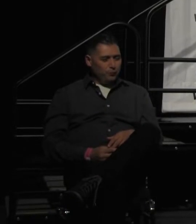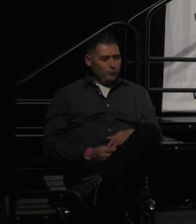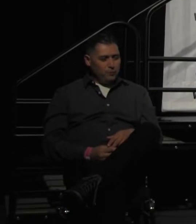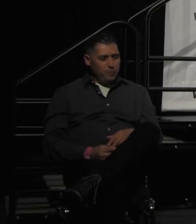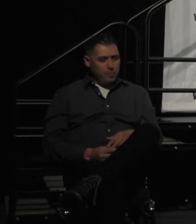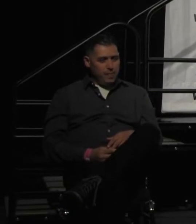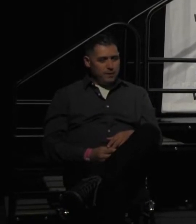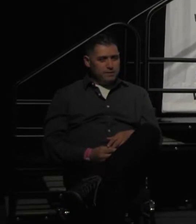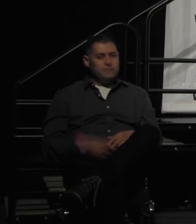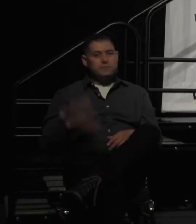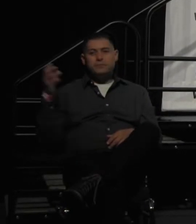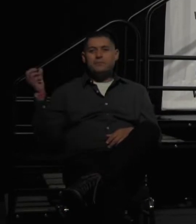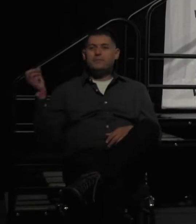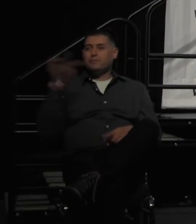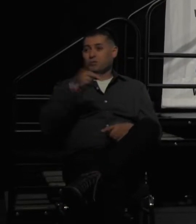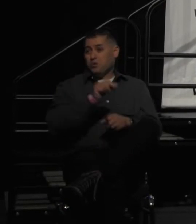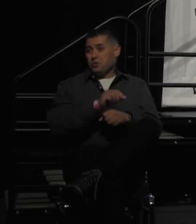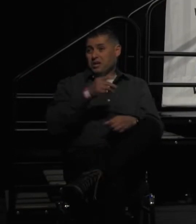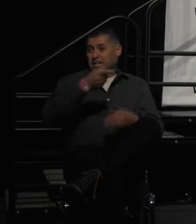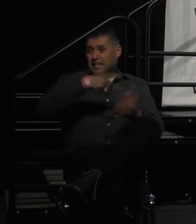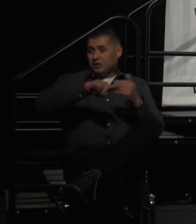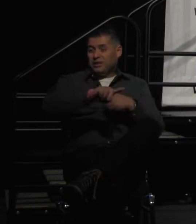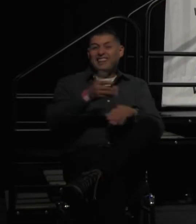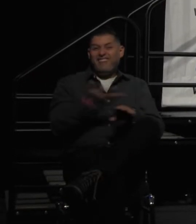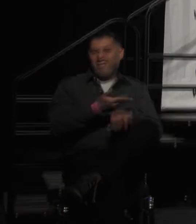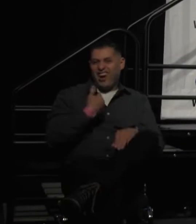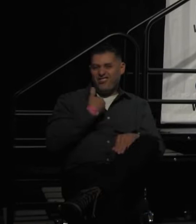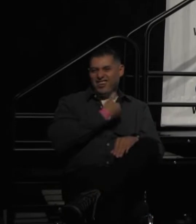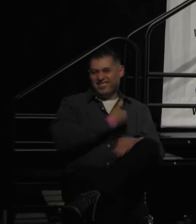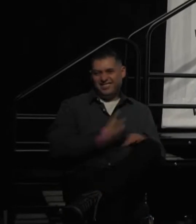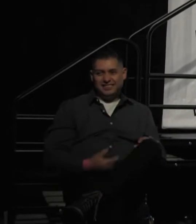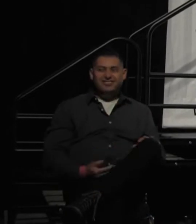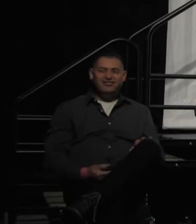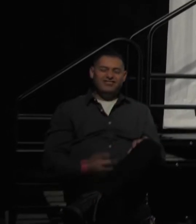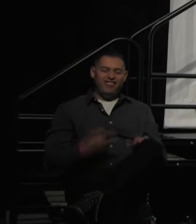we came back to work the next week and we were fired.